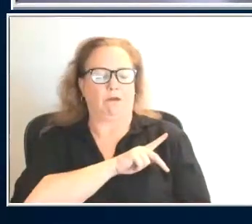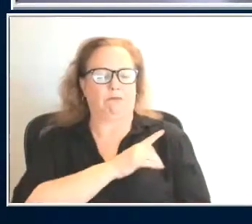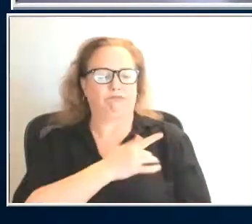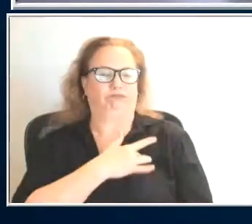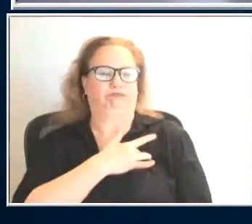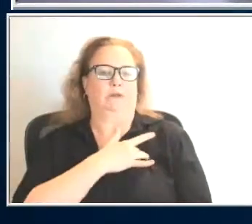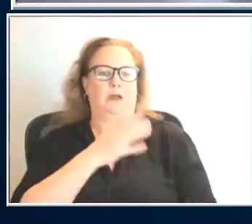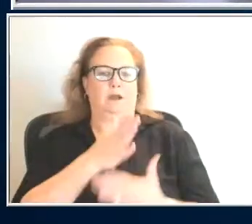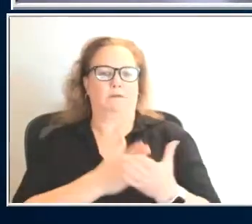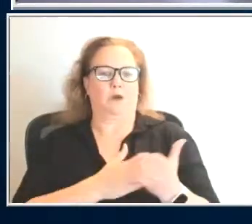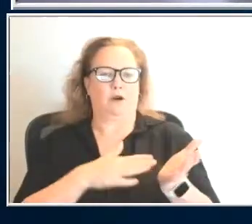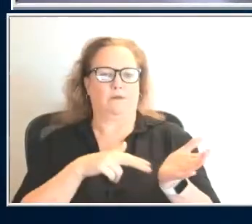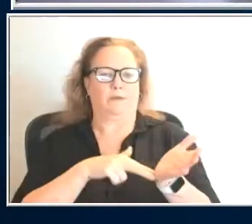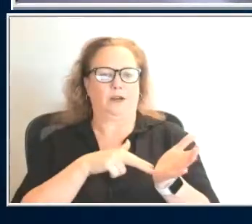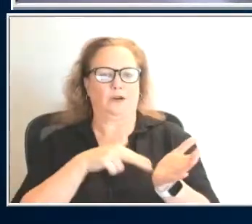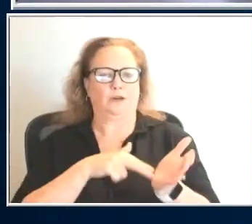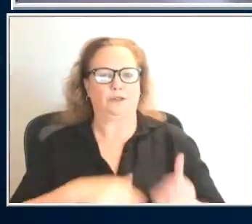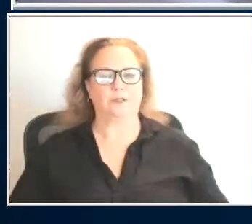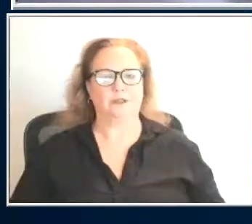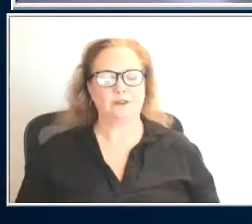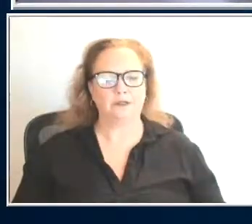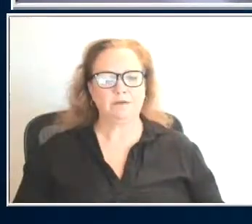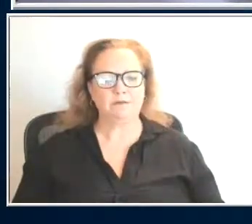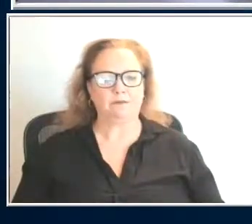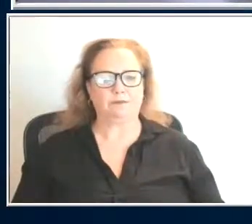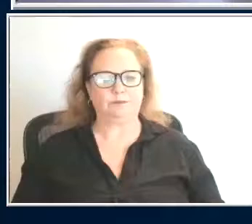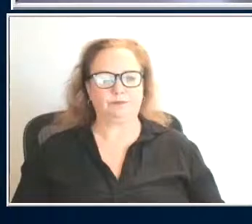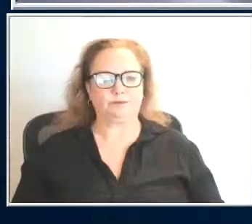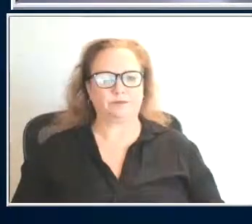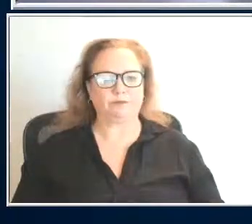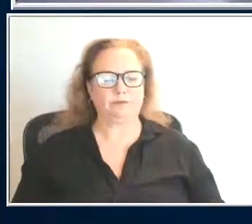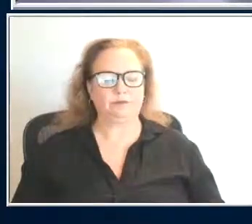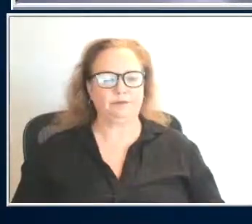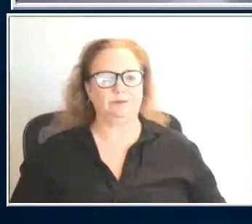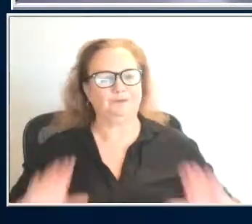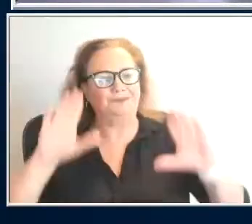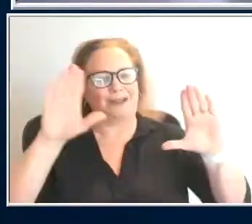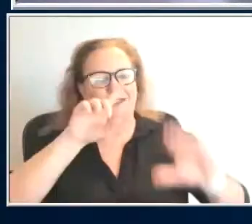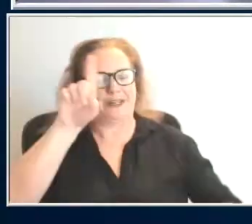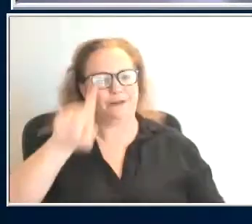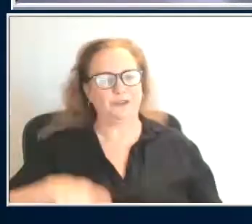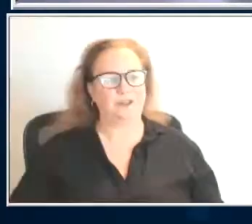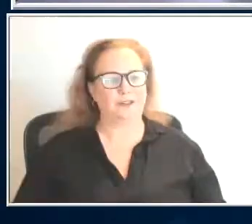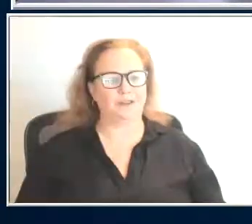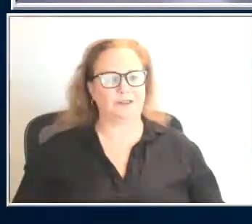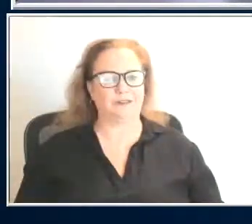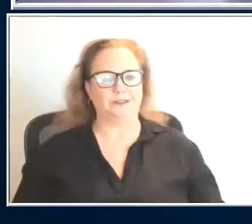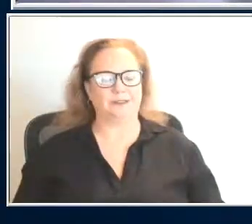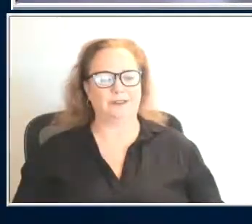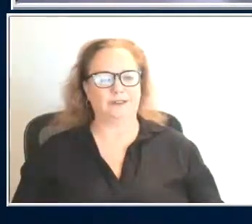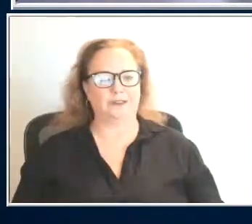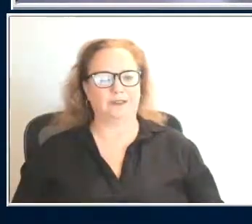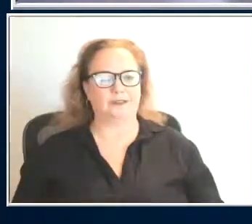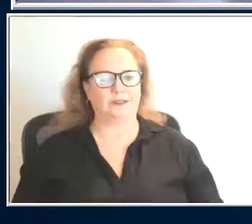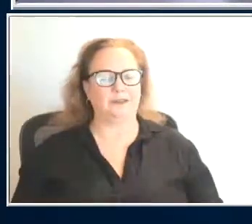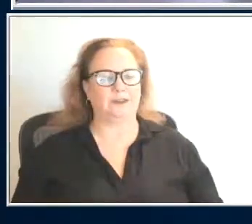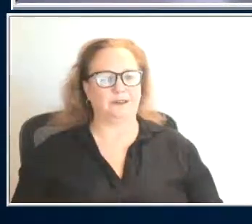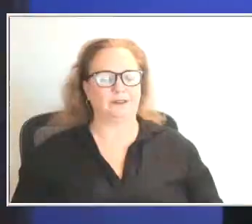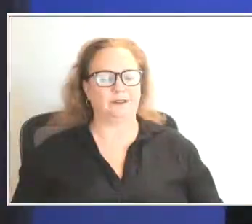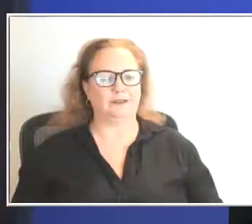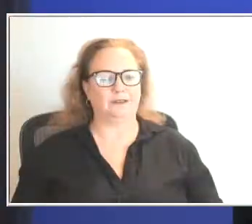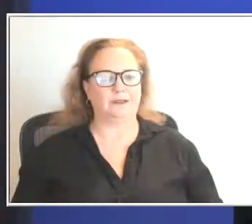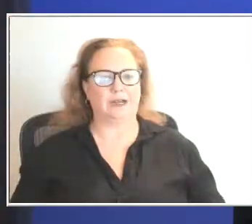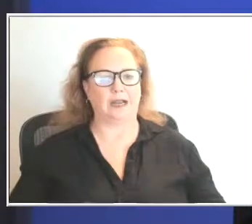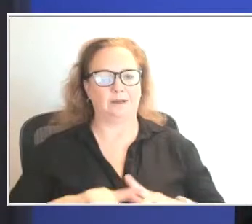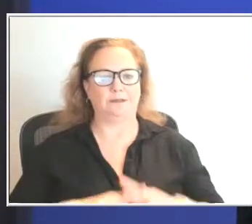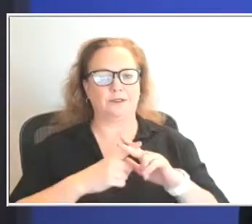part of being a nurse? All right. Outstanding. I'm going to start with you. Yeah, no, that's actually, I'm glad you started with